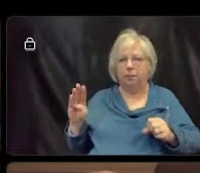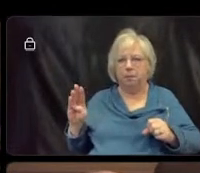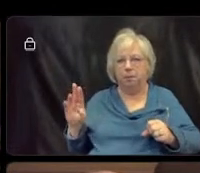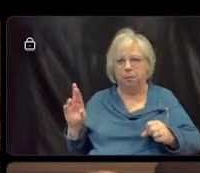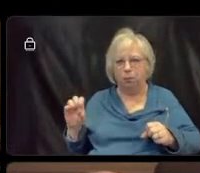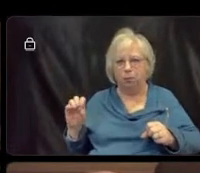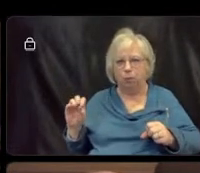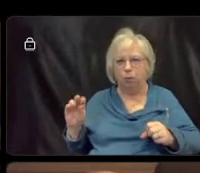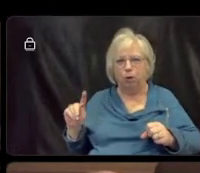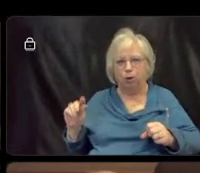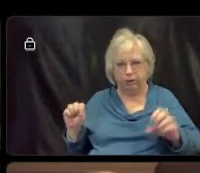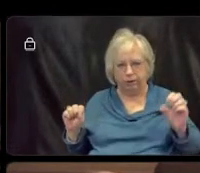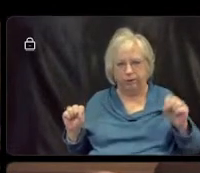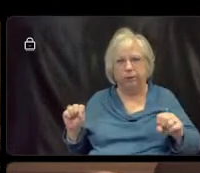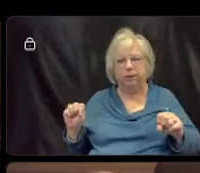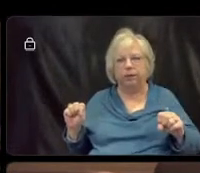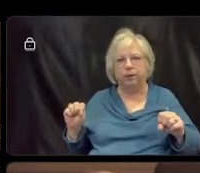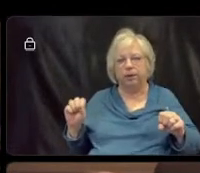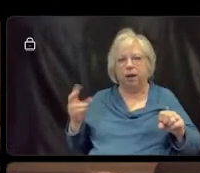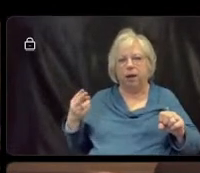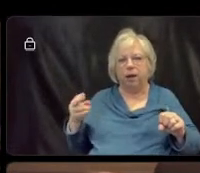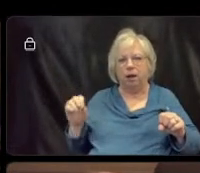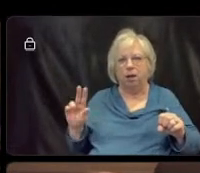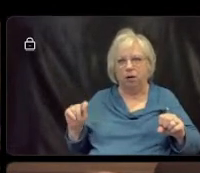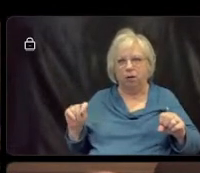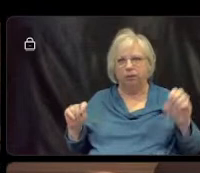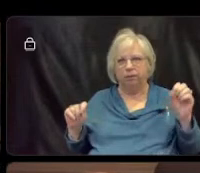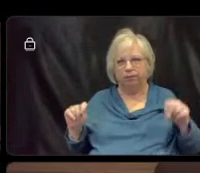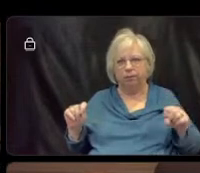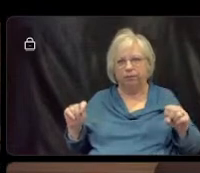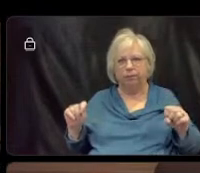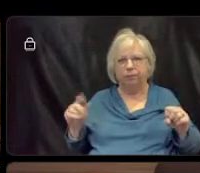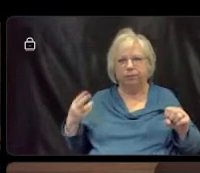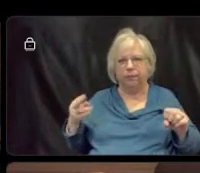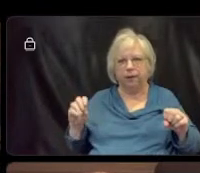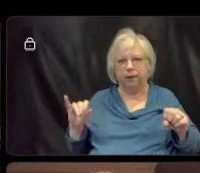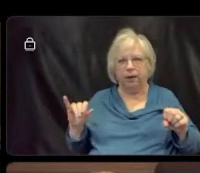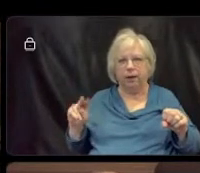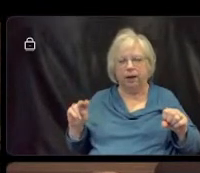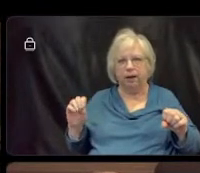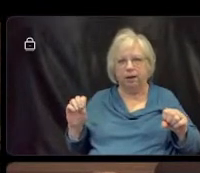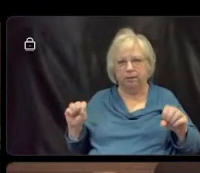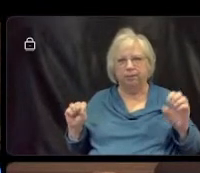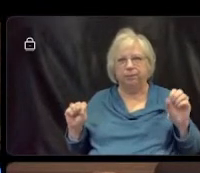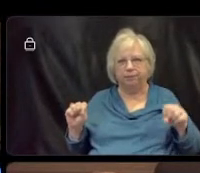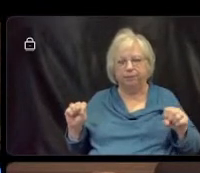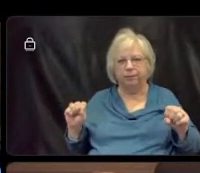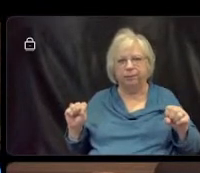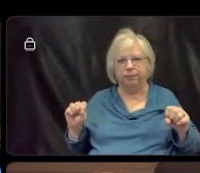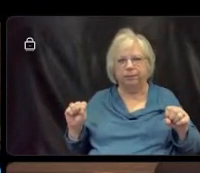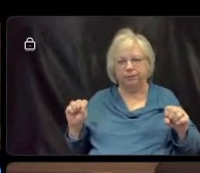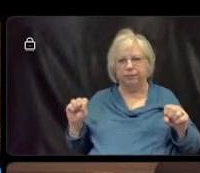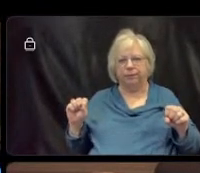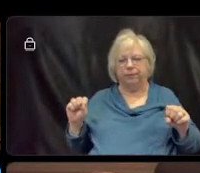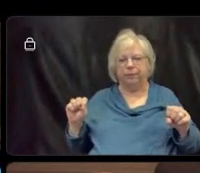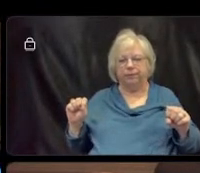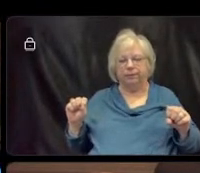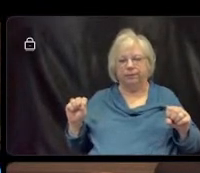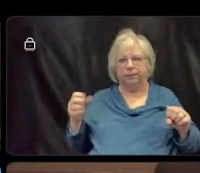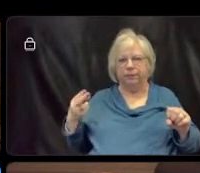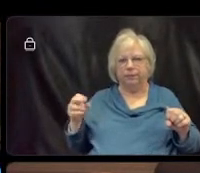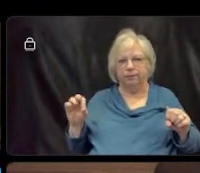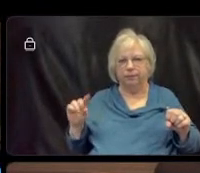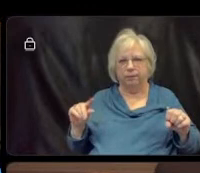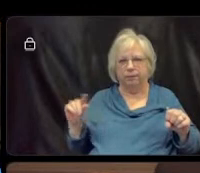Brooks. Yes. Hart. Yes. Haynes. Yes.